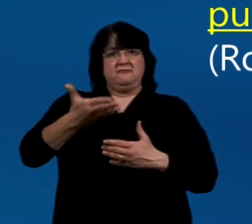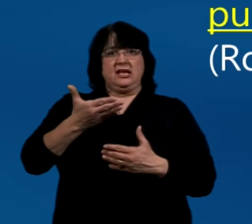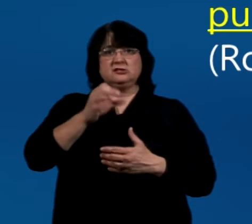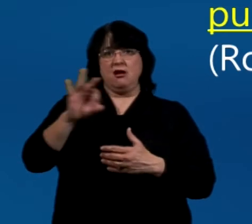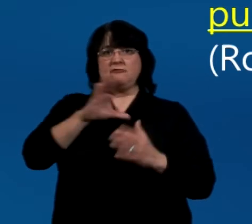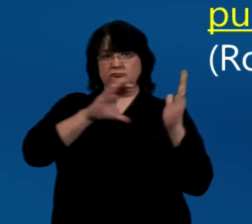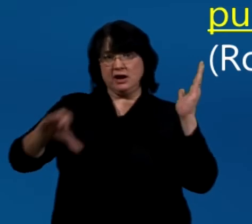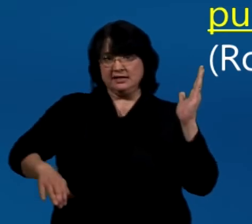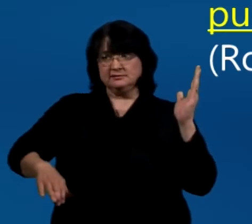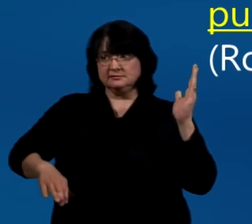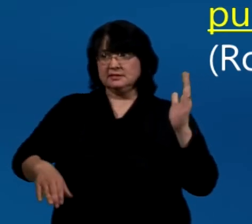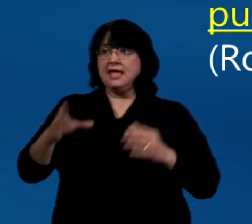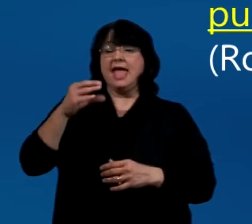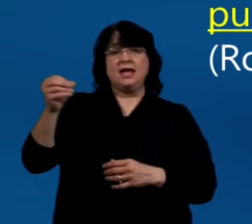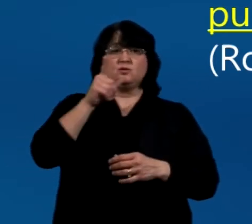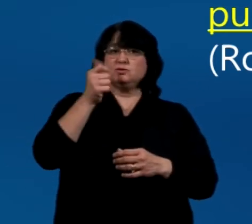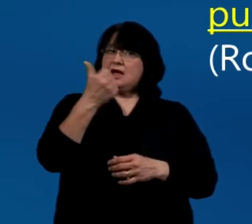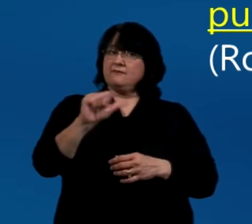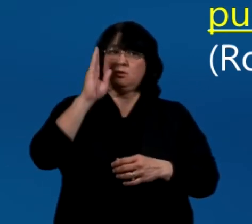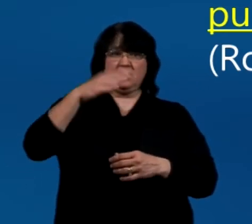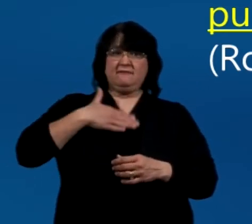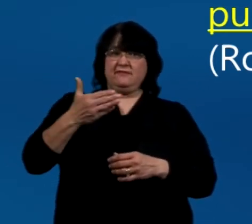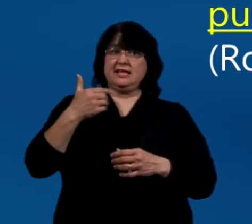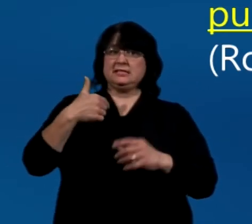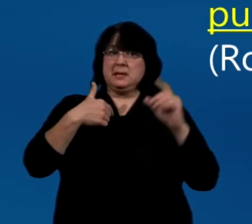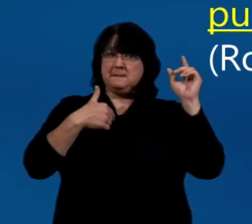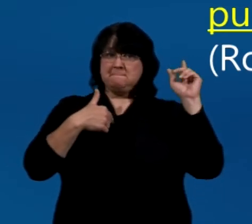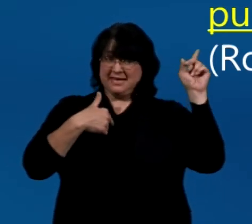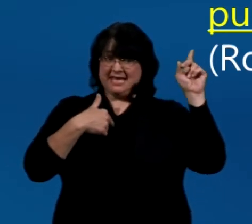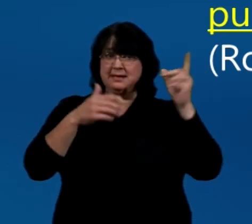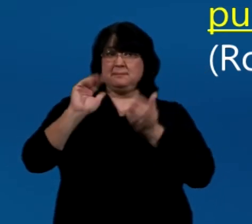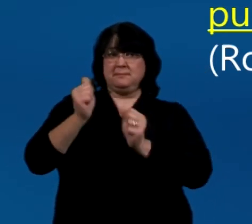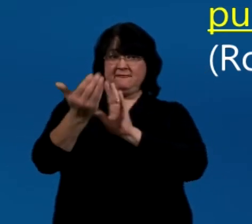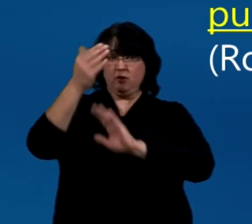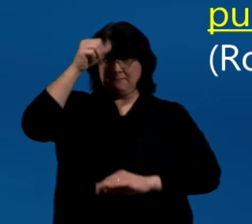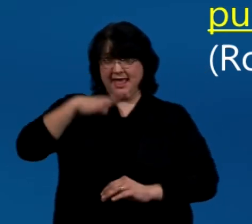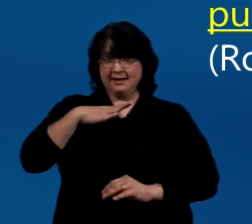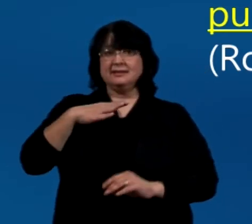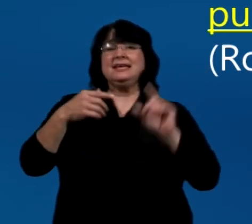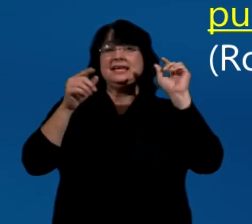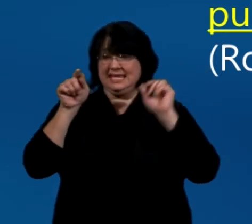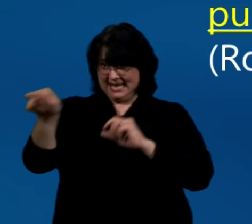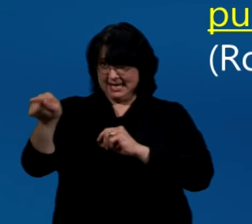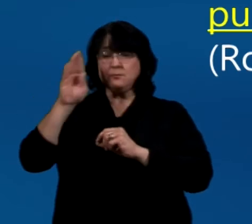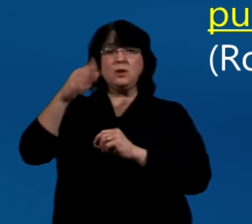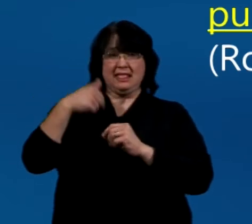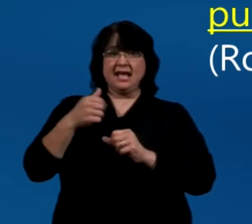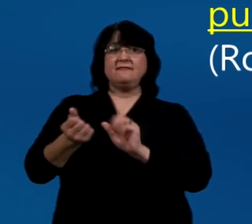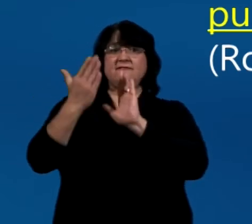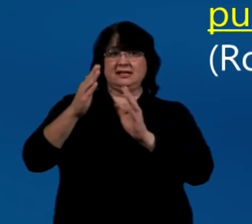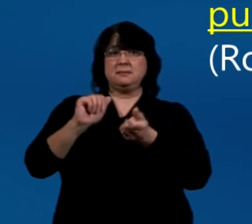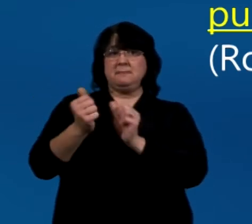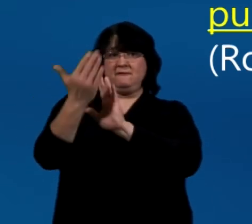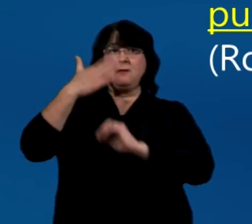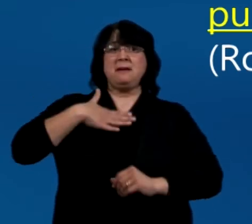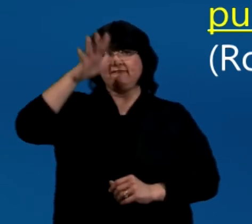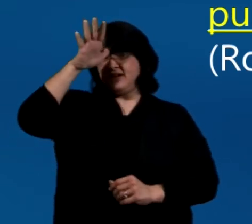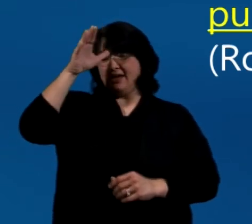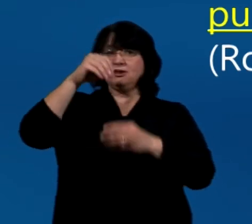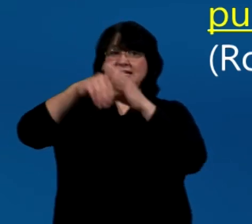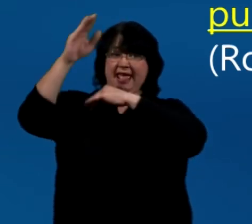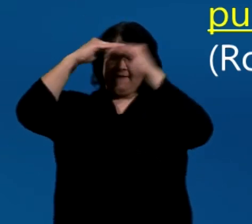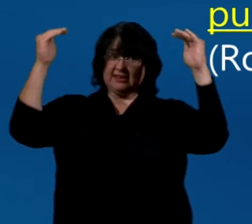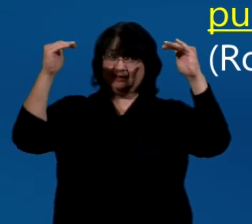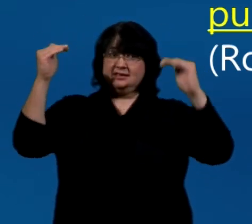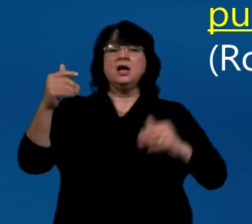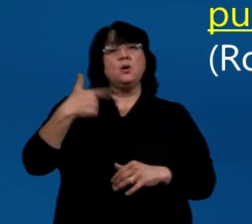Matthew 10:32, whosoever therefore shall confess me before men, him will I confess before my Father which is in heaven. We're going to get them in church. We're going to call